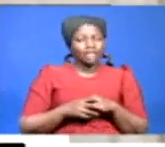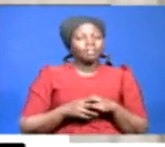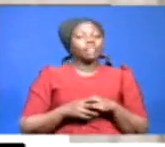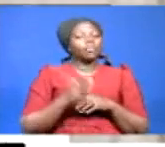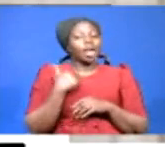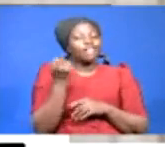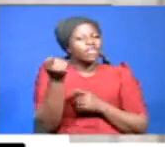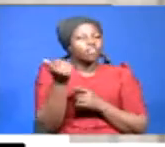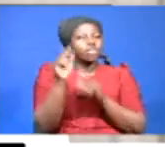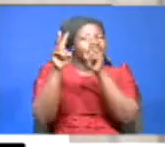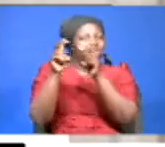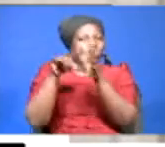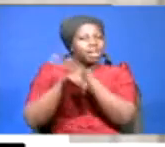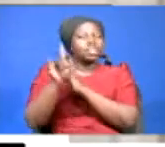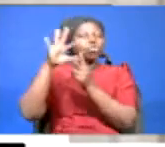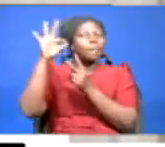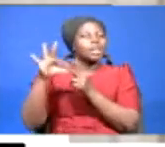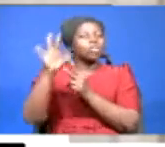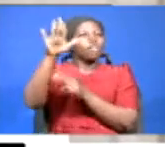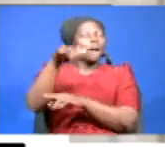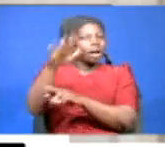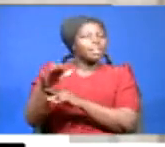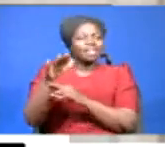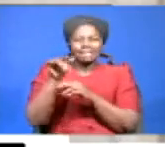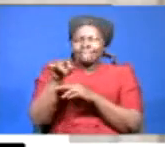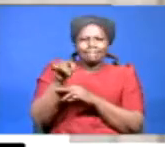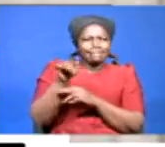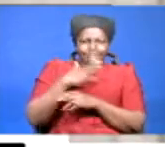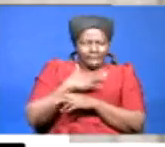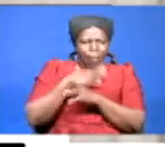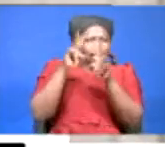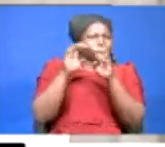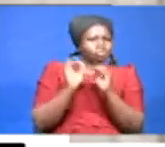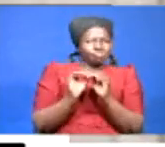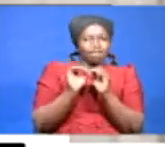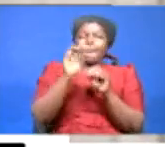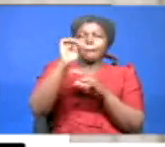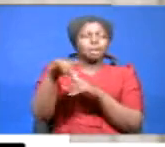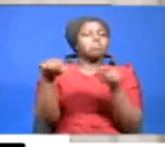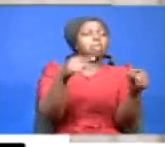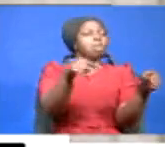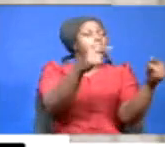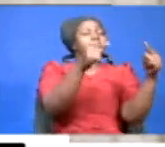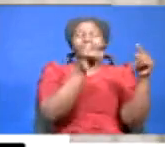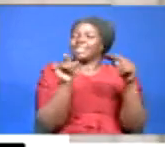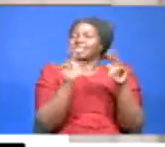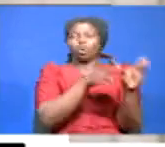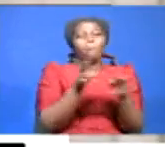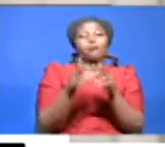nothing to do with the president or myself. Wabunge wanakosana hapa na kidogo, which is normal. But the president, being a